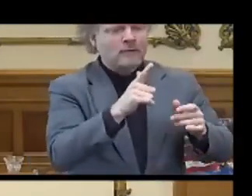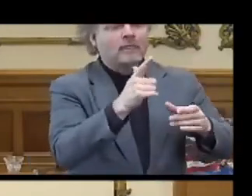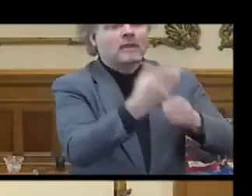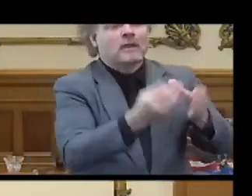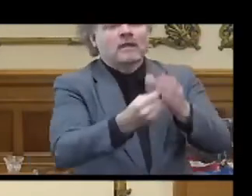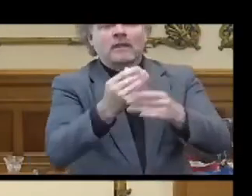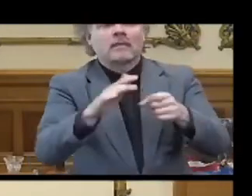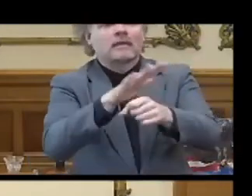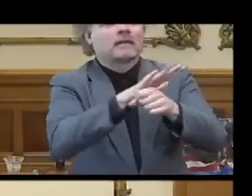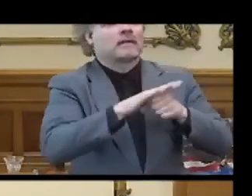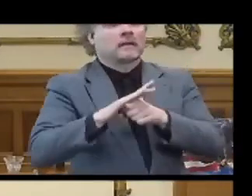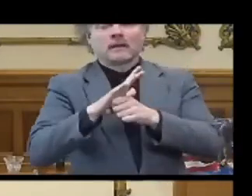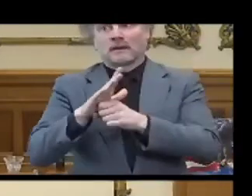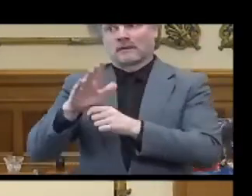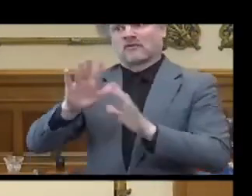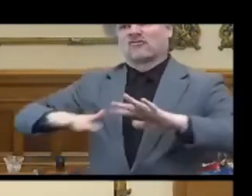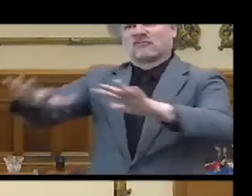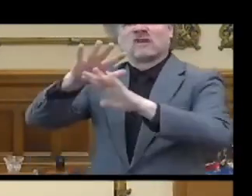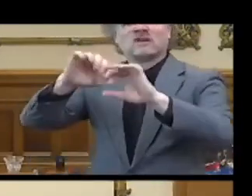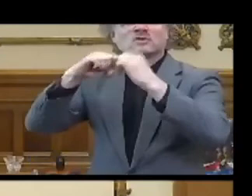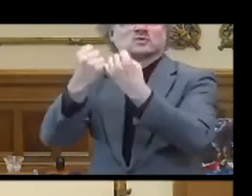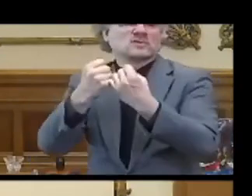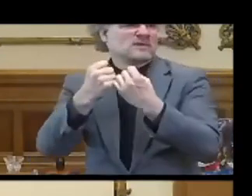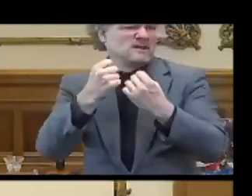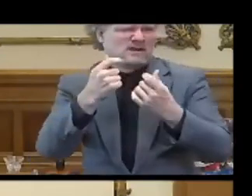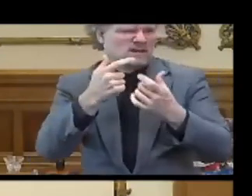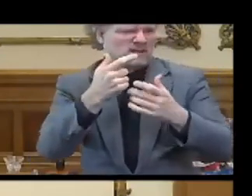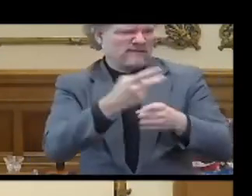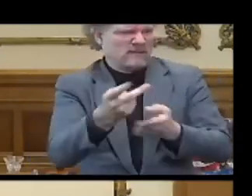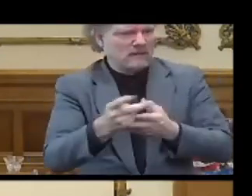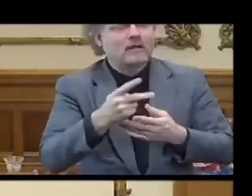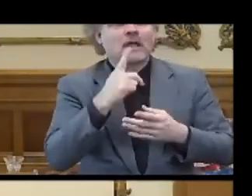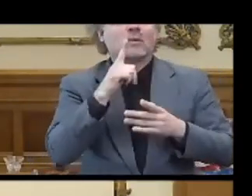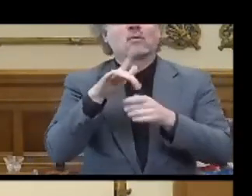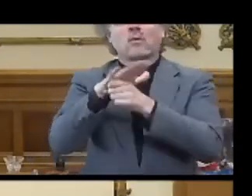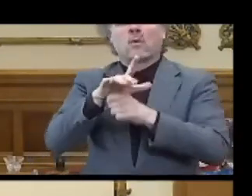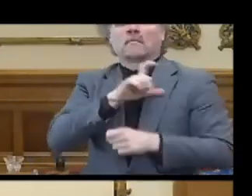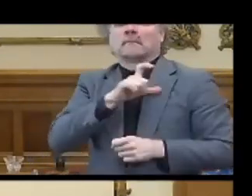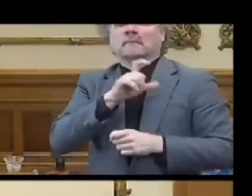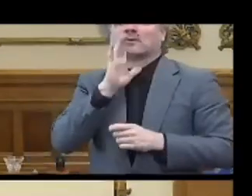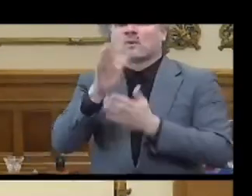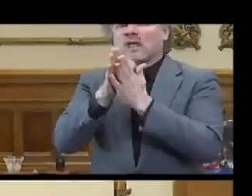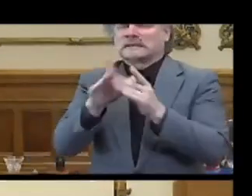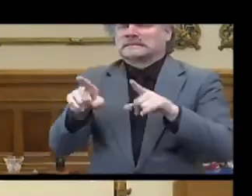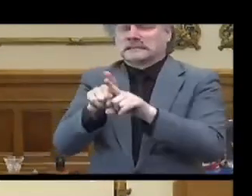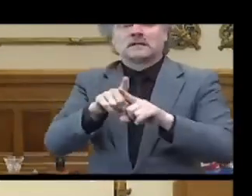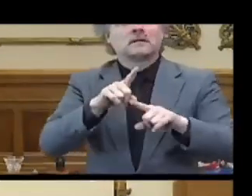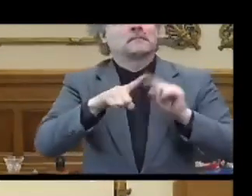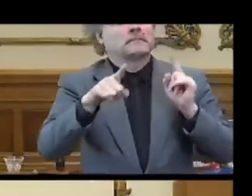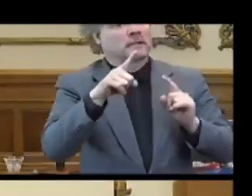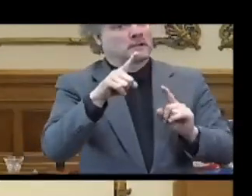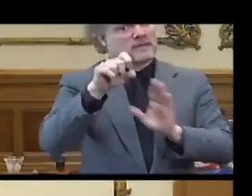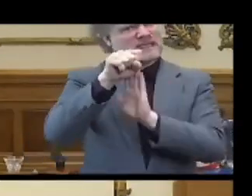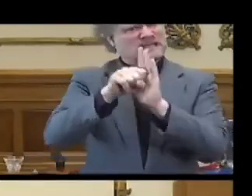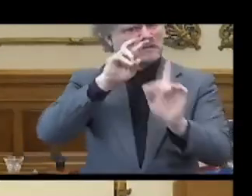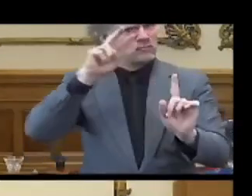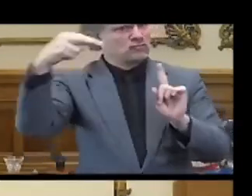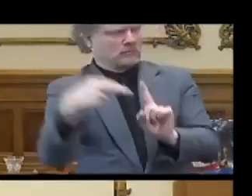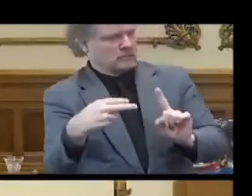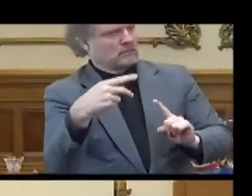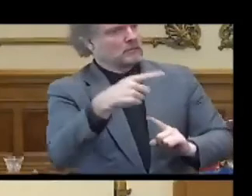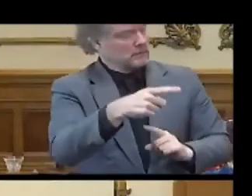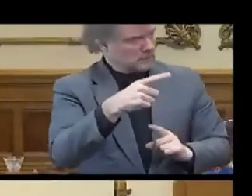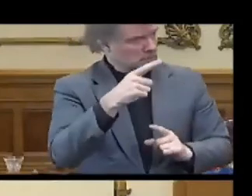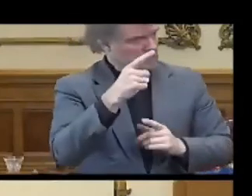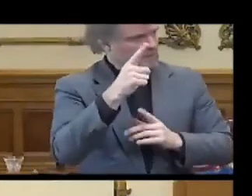rest of society has failed. I'm going to be asking the same thing of local law enforcement and other local officials, but from the state's perspective, are there situations